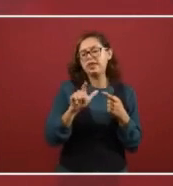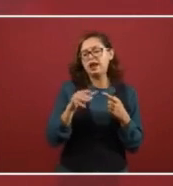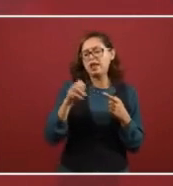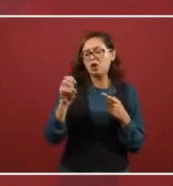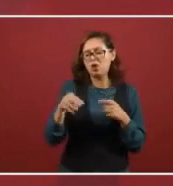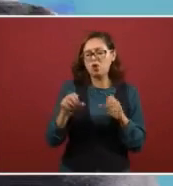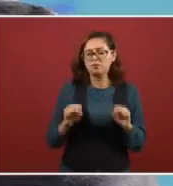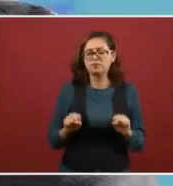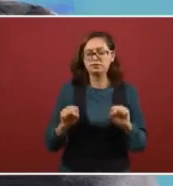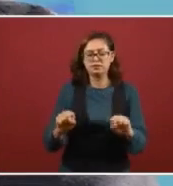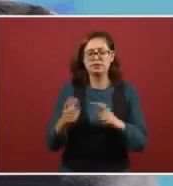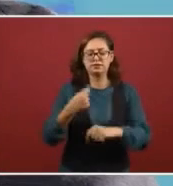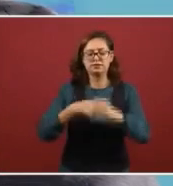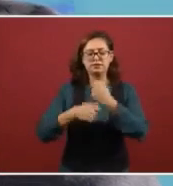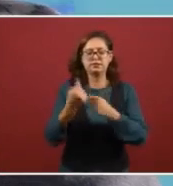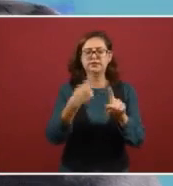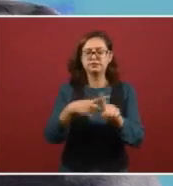go,